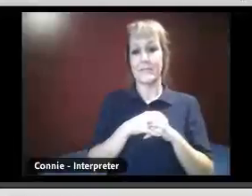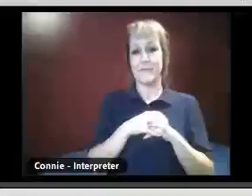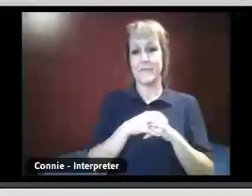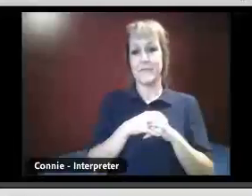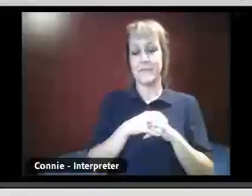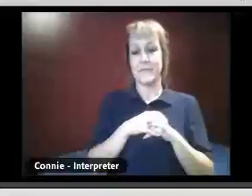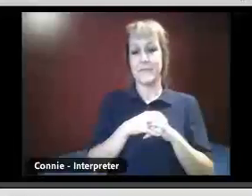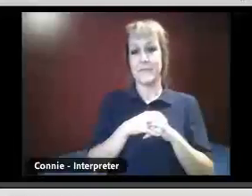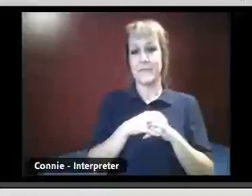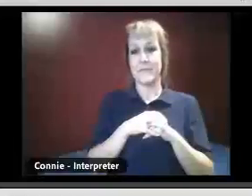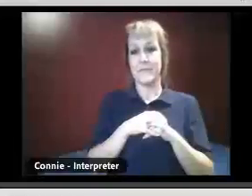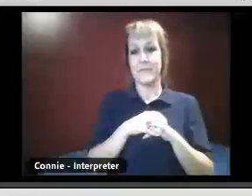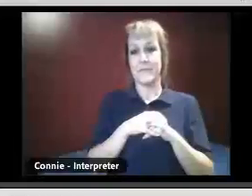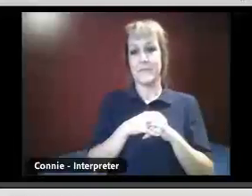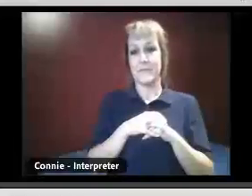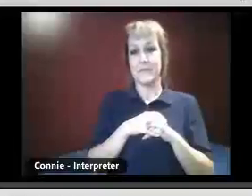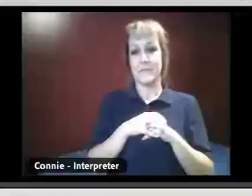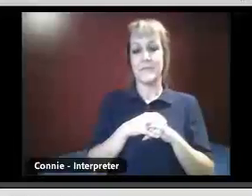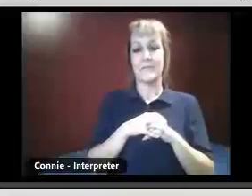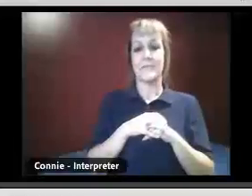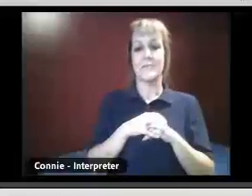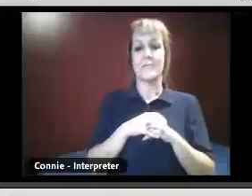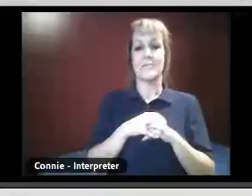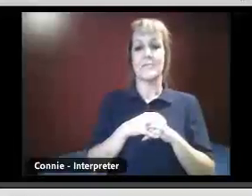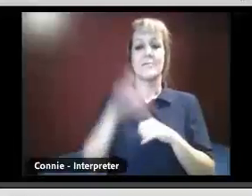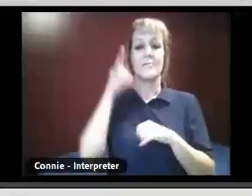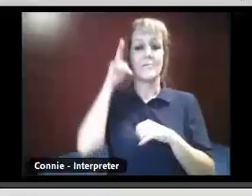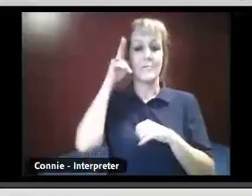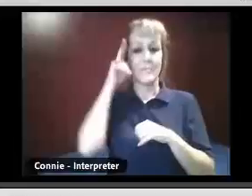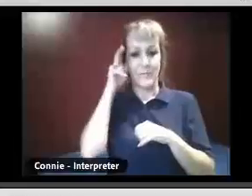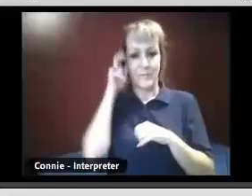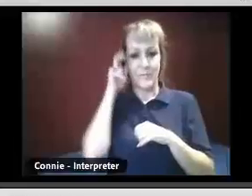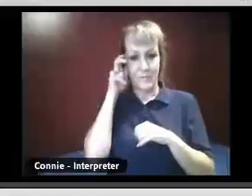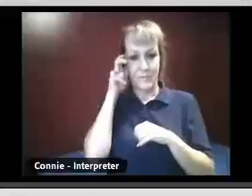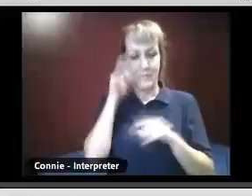and have her listen to an alternate viewpoint.